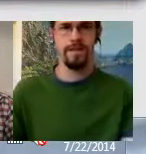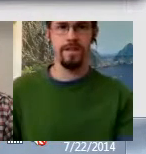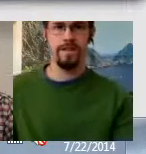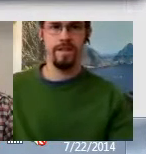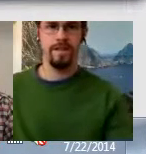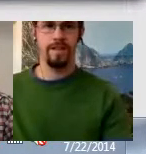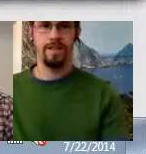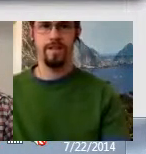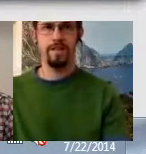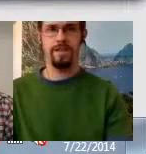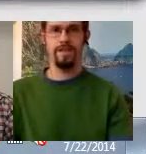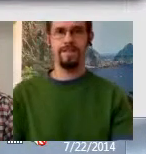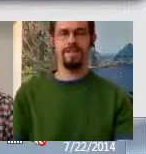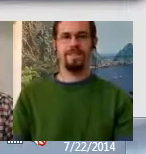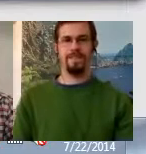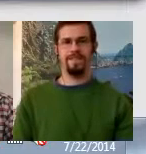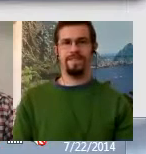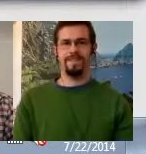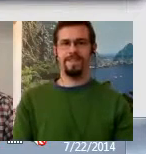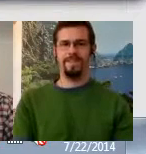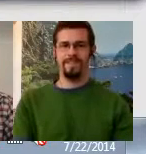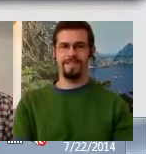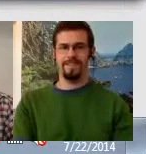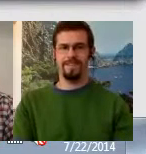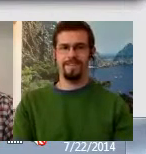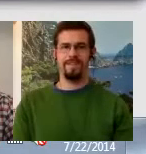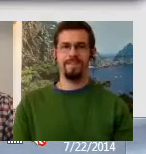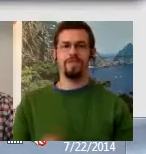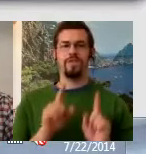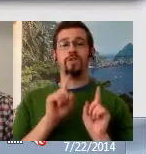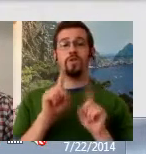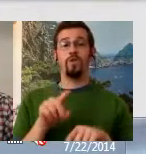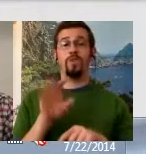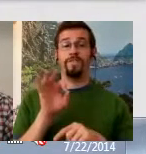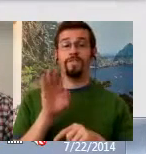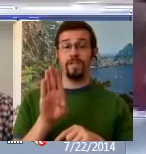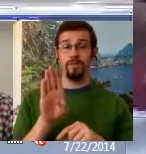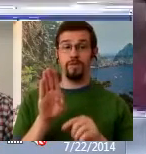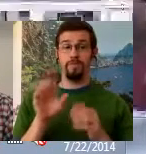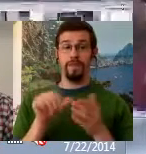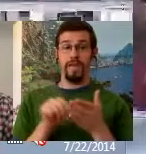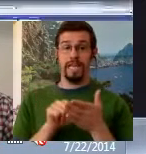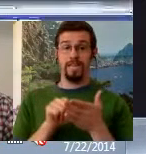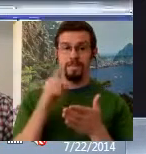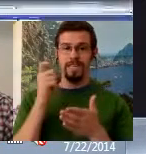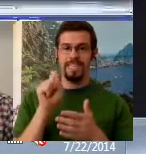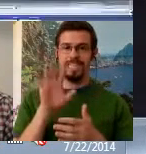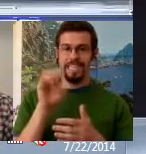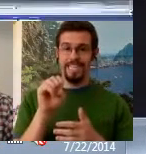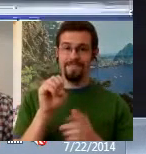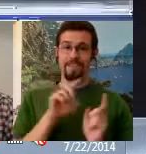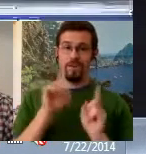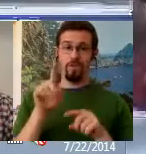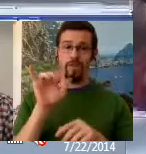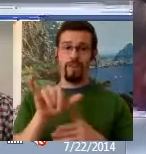actually going to the Facebook page because Steve is doing that for us. Thank you, Steve.